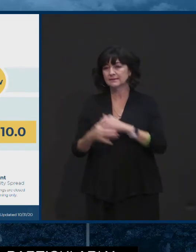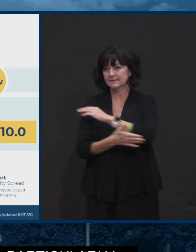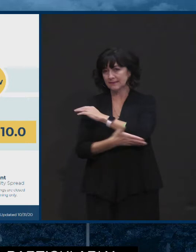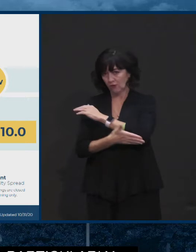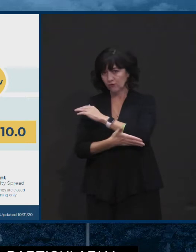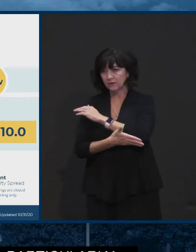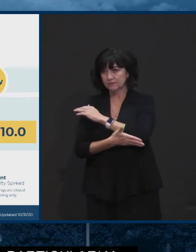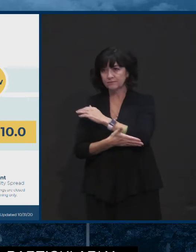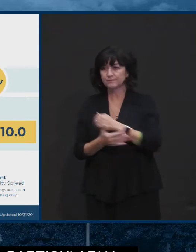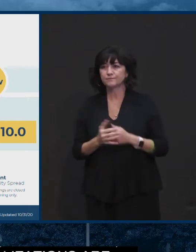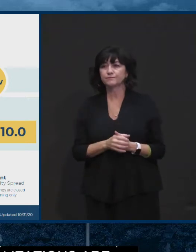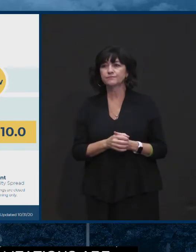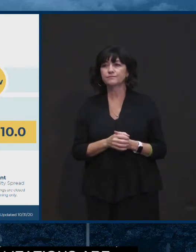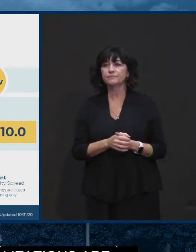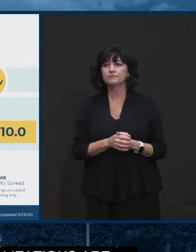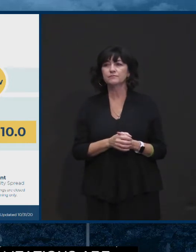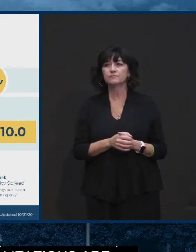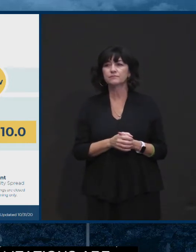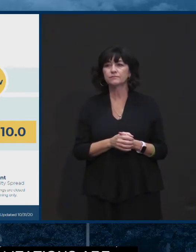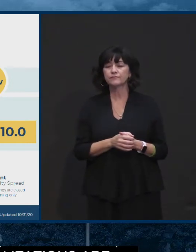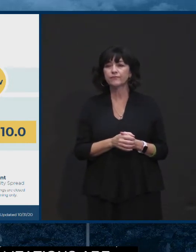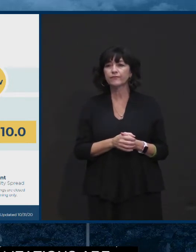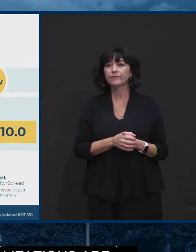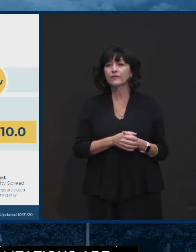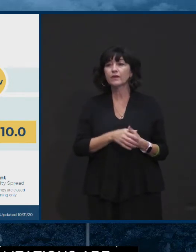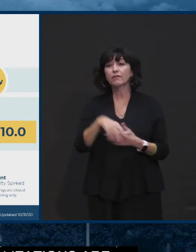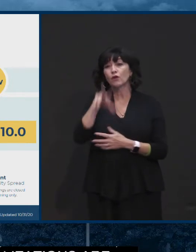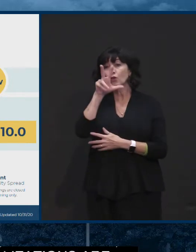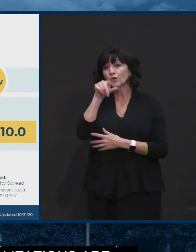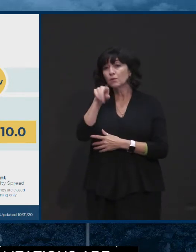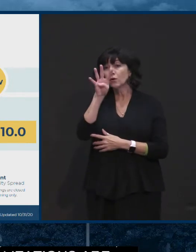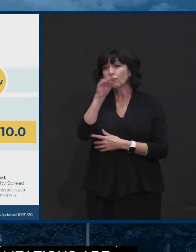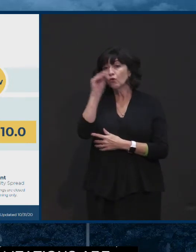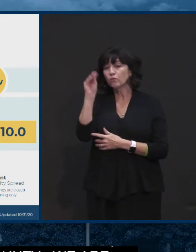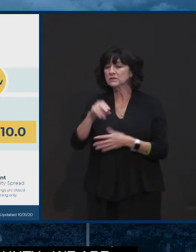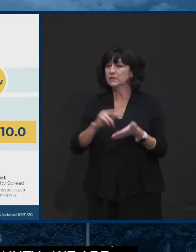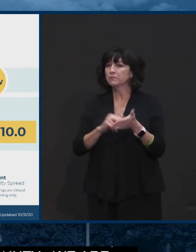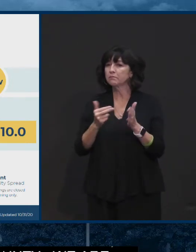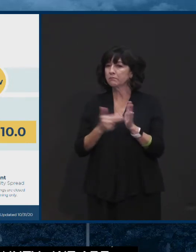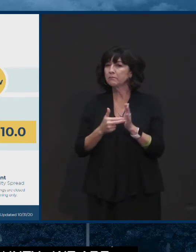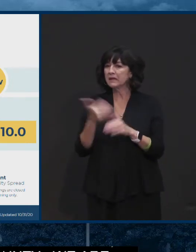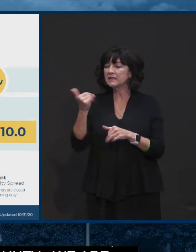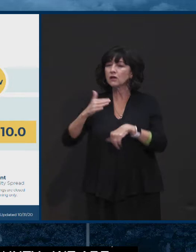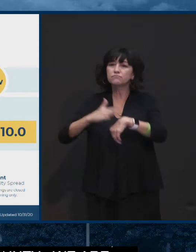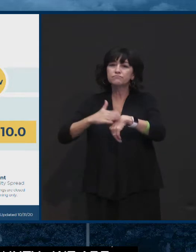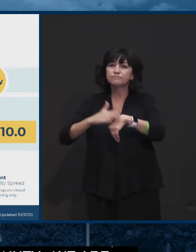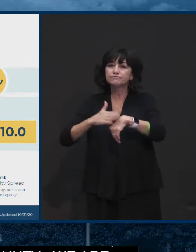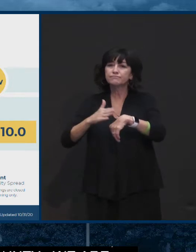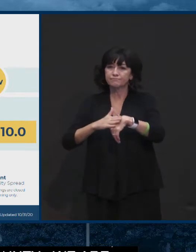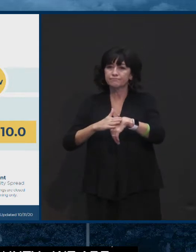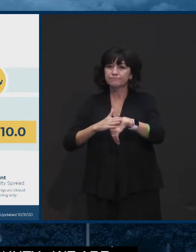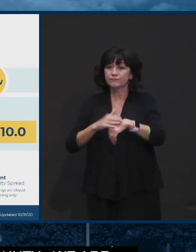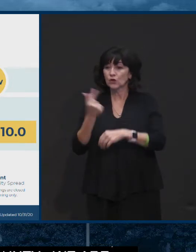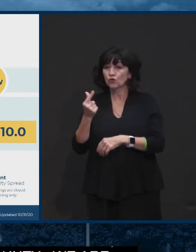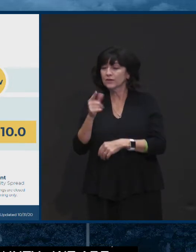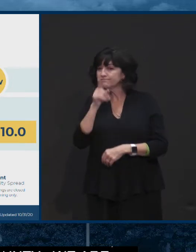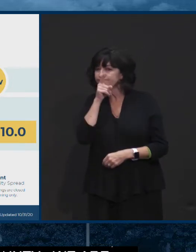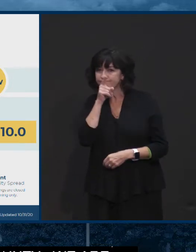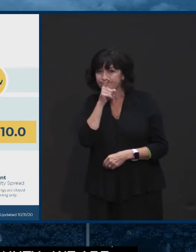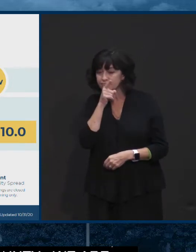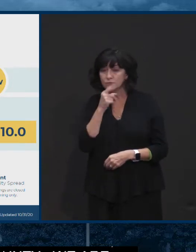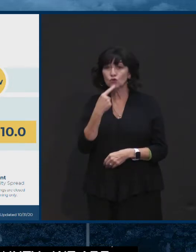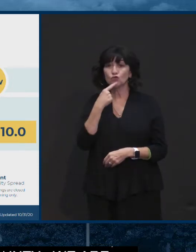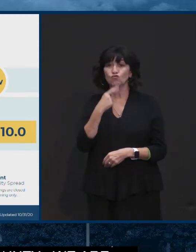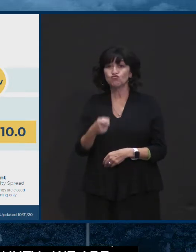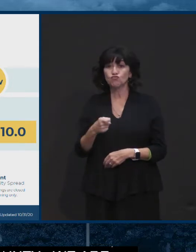in yellow in the percent test positive, so that range, yellow range, goes to as high as 8%. That's the new measure, so